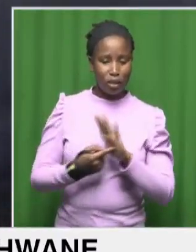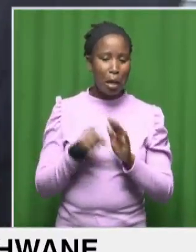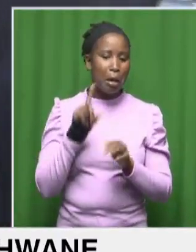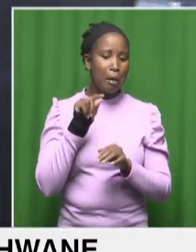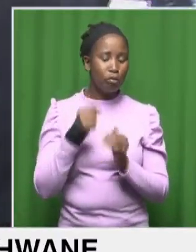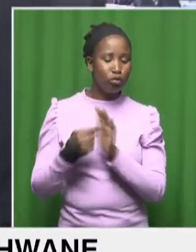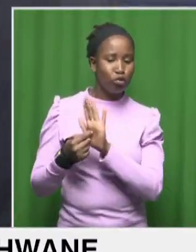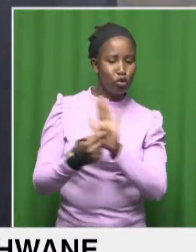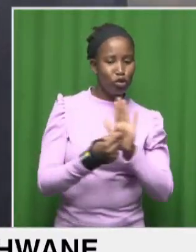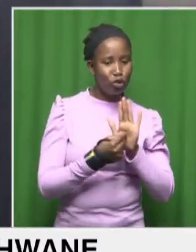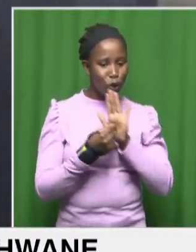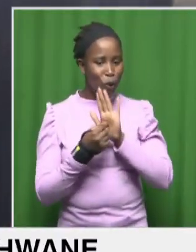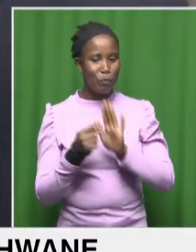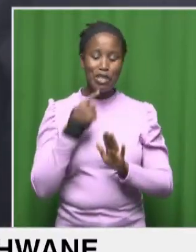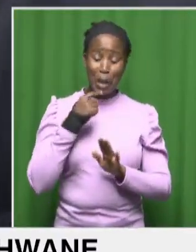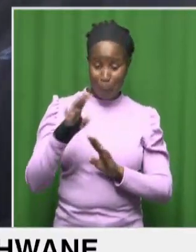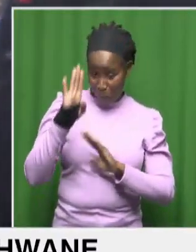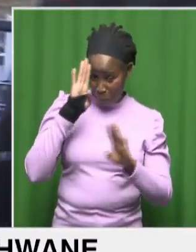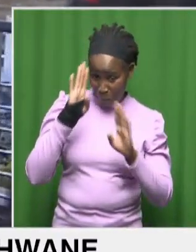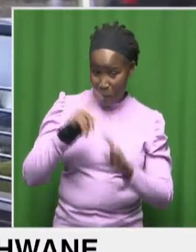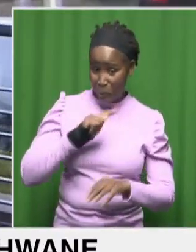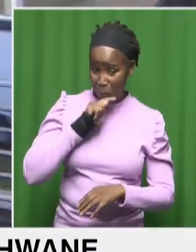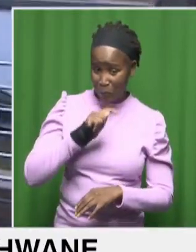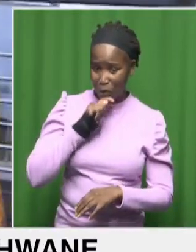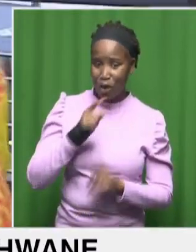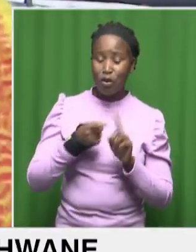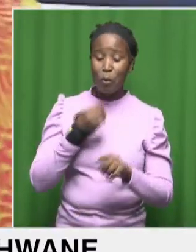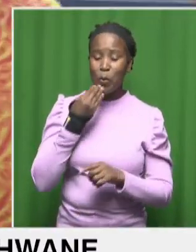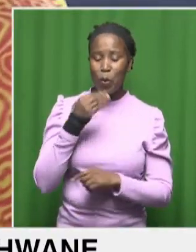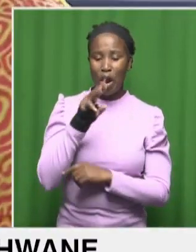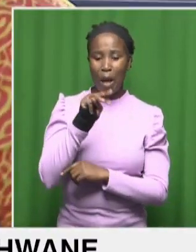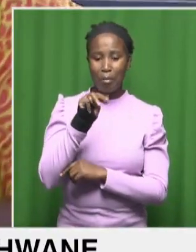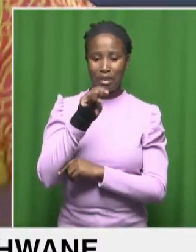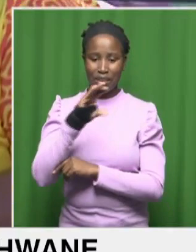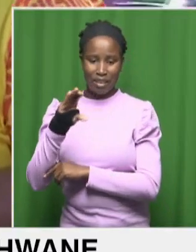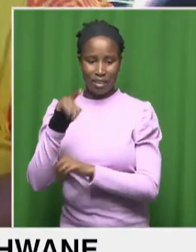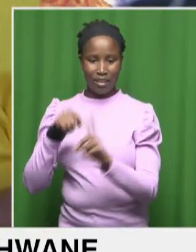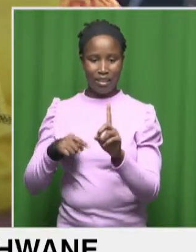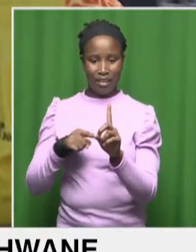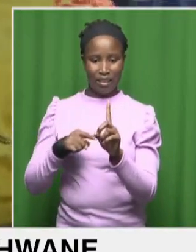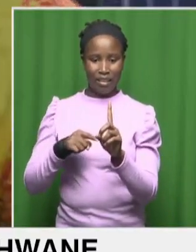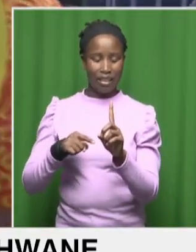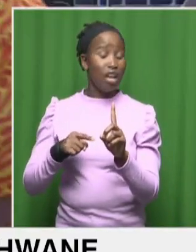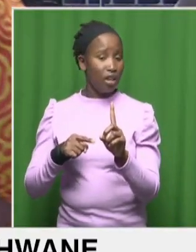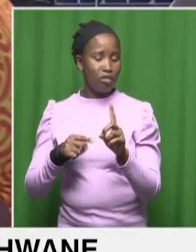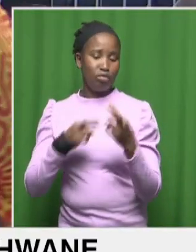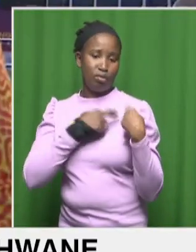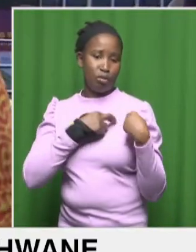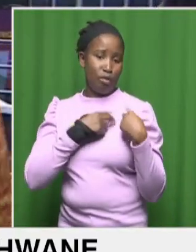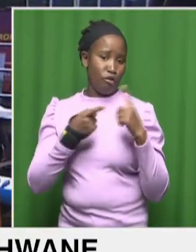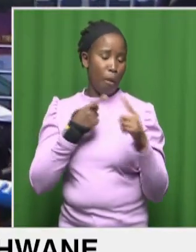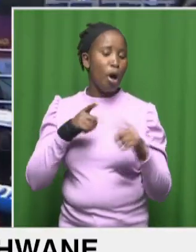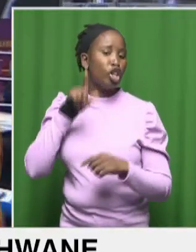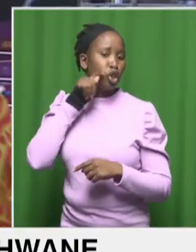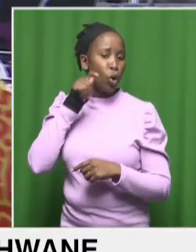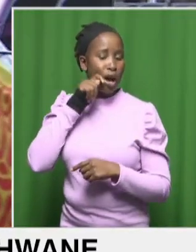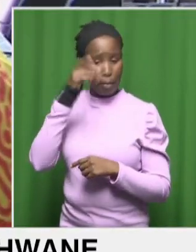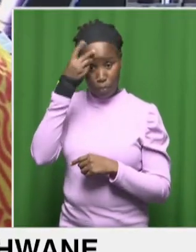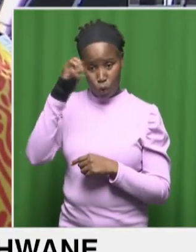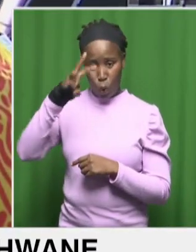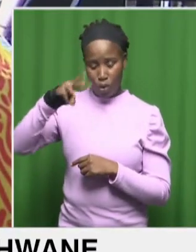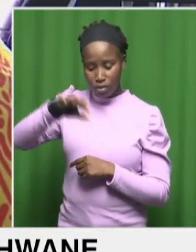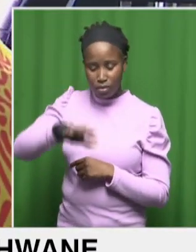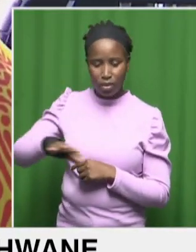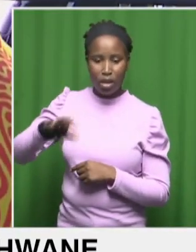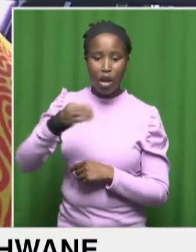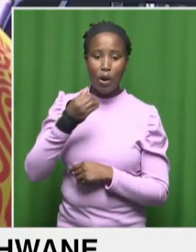and say good morning to the MMC, who will be responsible in the city of Tshwane, Ms. Peggy De Bruin.